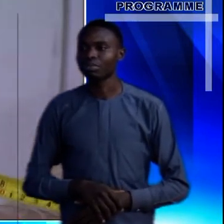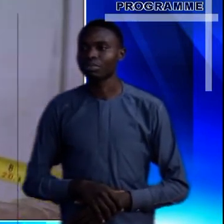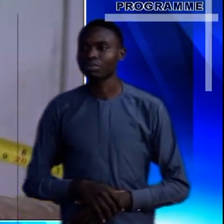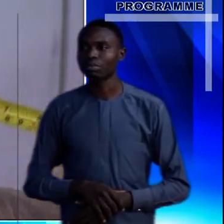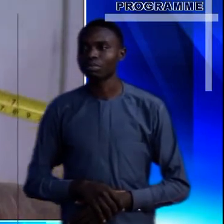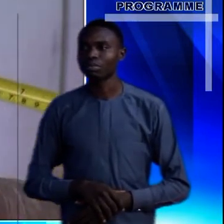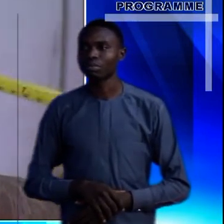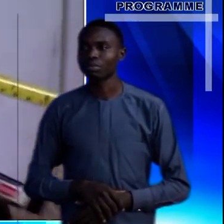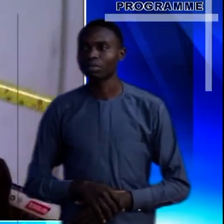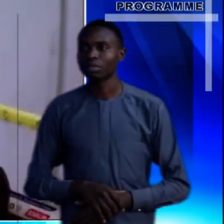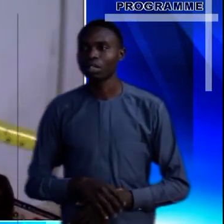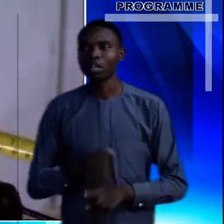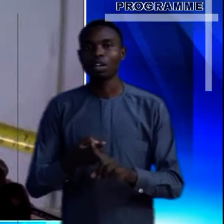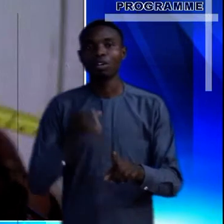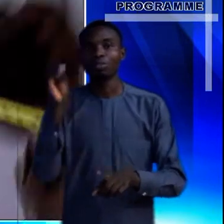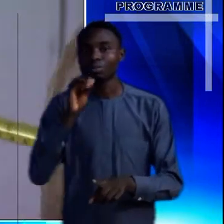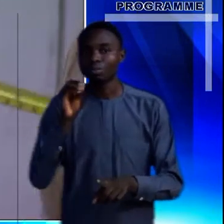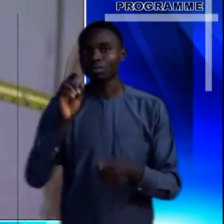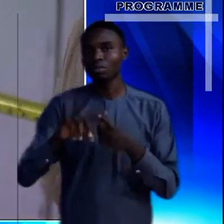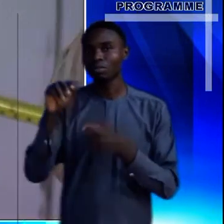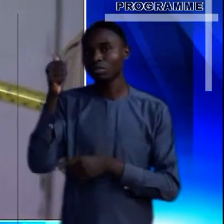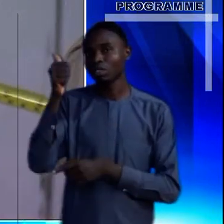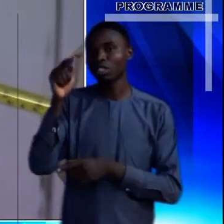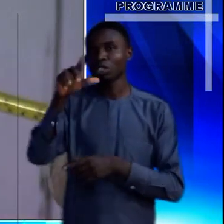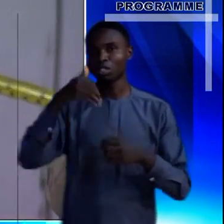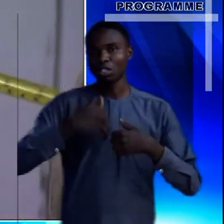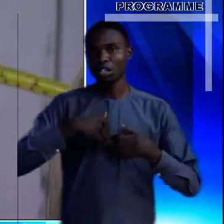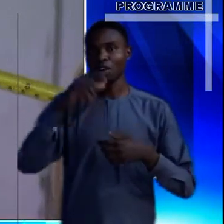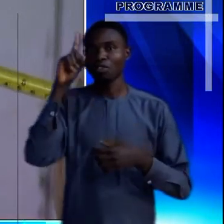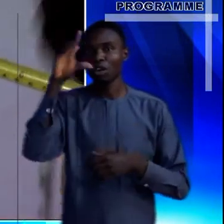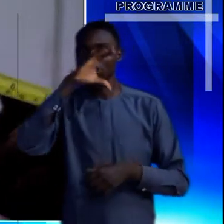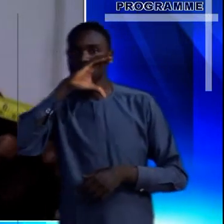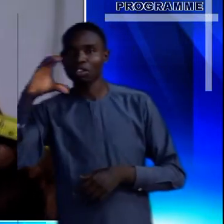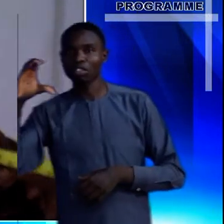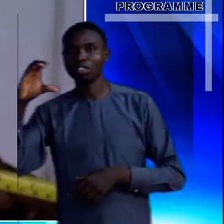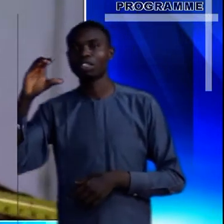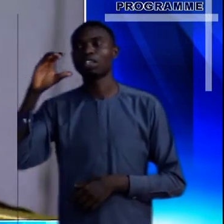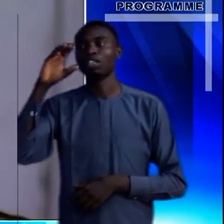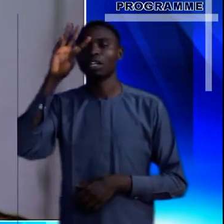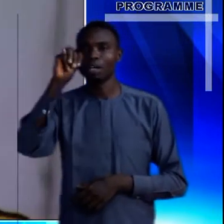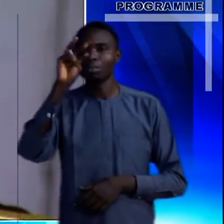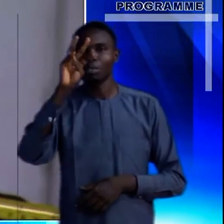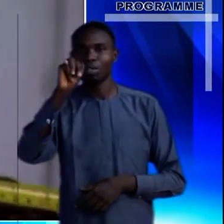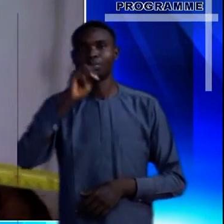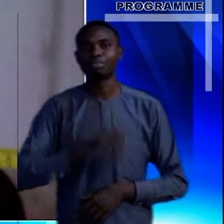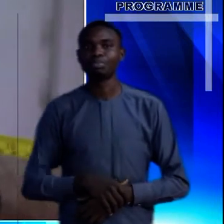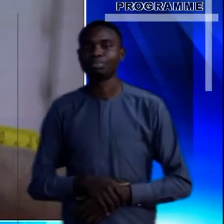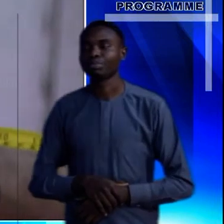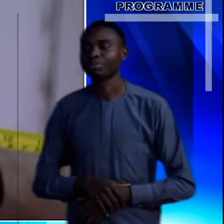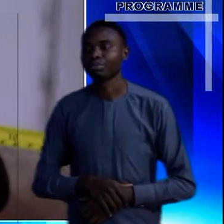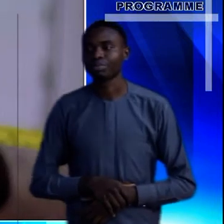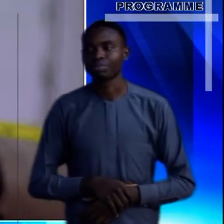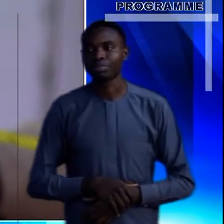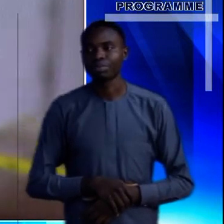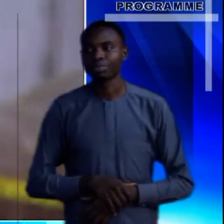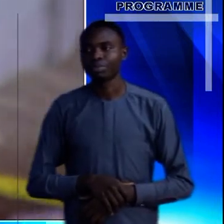from 0 centimeter to 10, we have 100 millimeters. I hope you are with